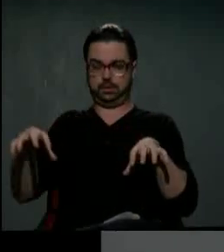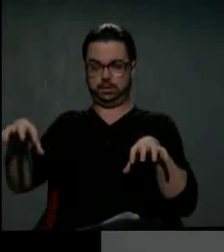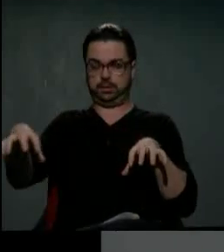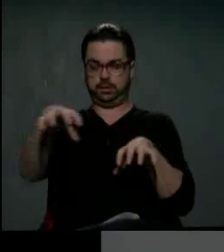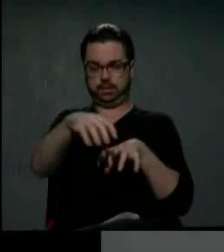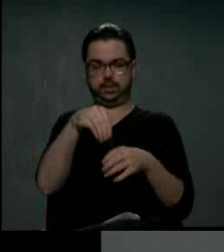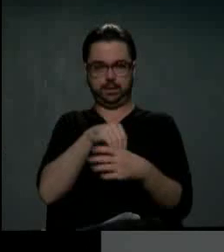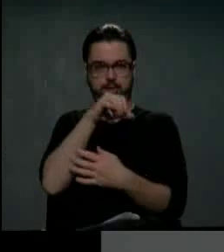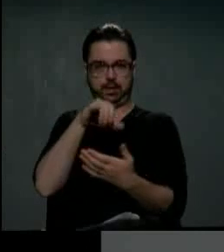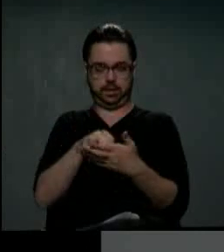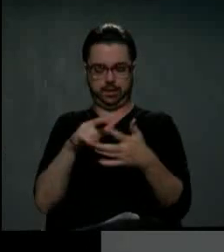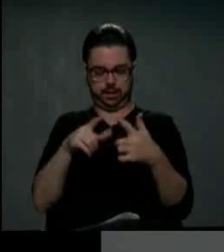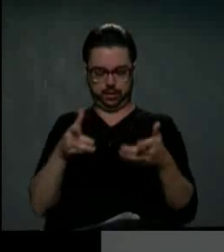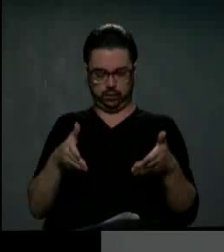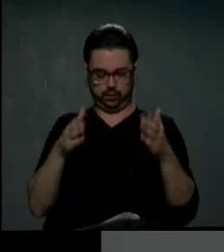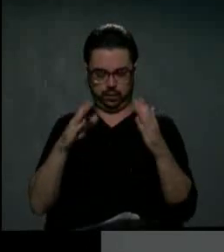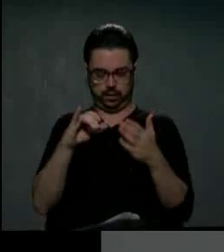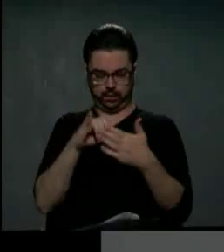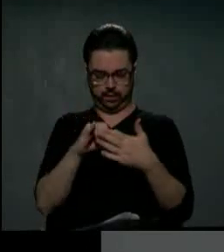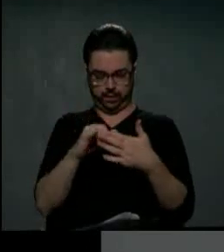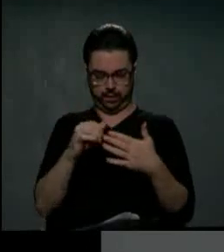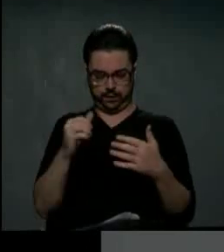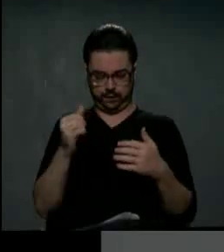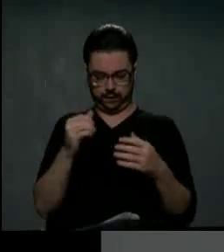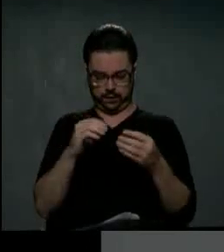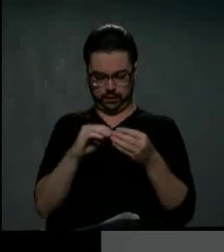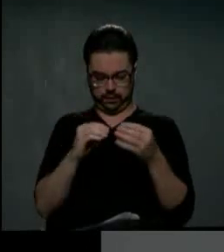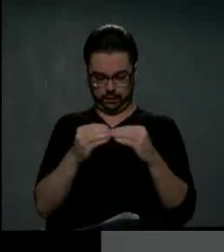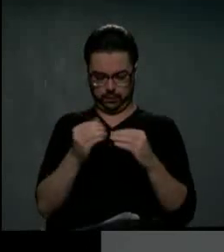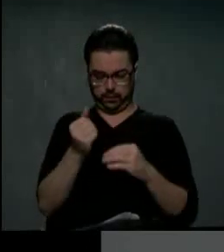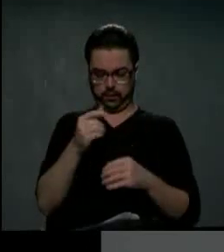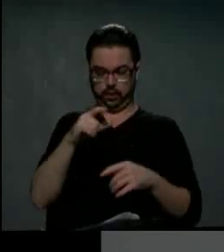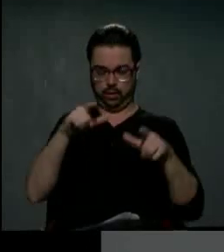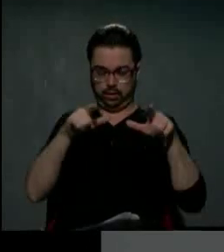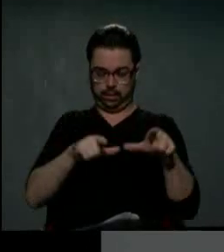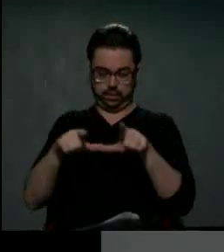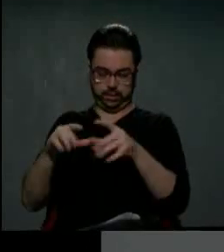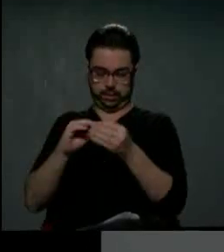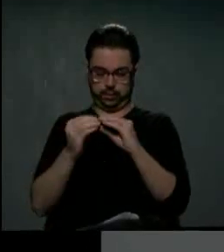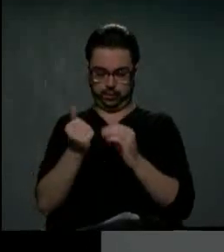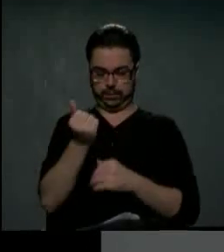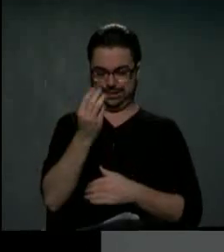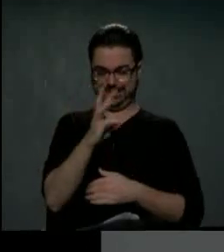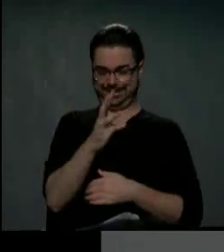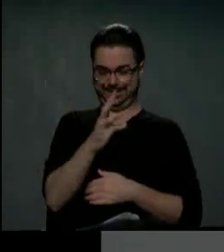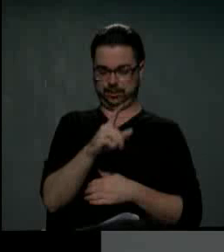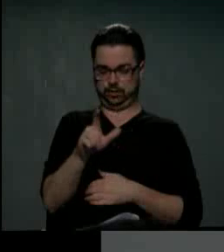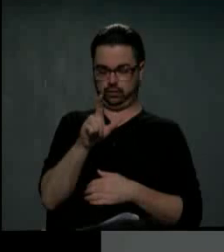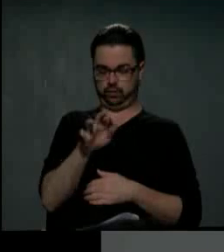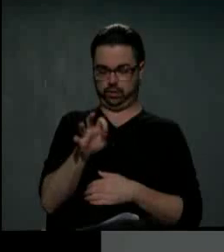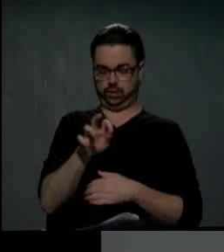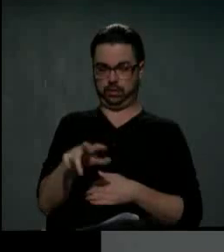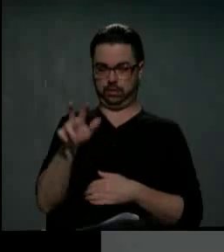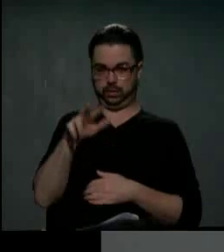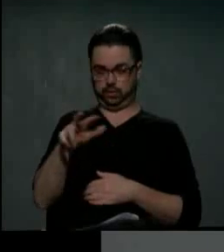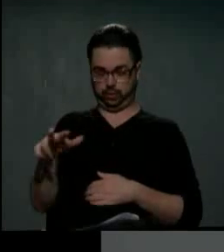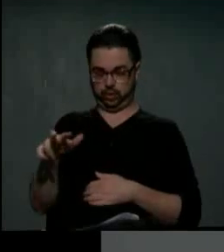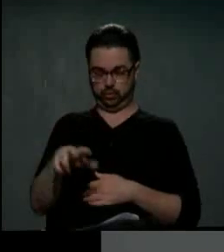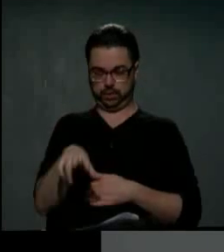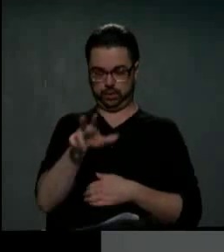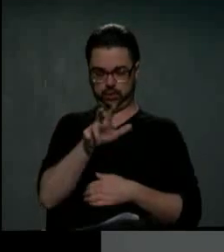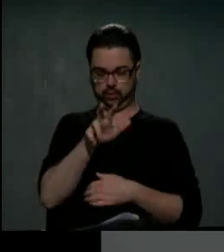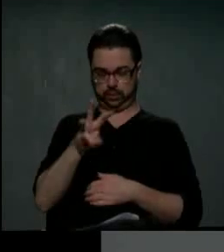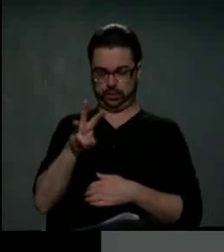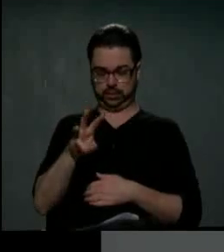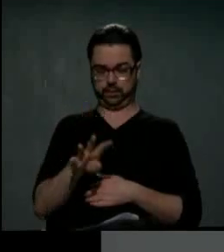29, 33, 36, 45, and 52 to be developed with a lot area less than 7,000 square feet. And